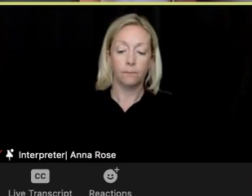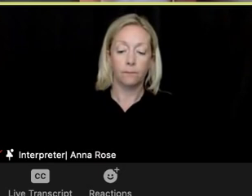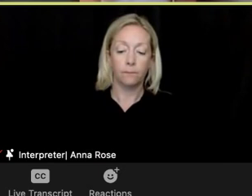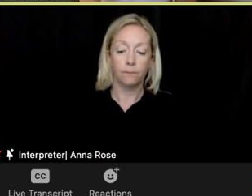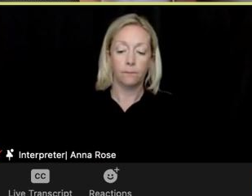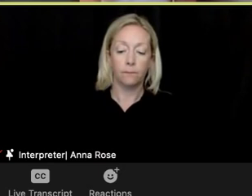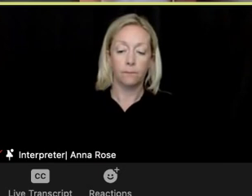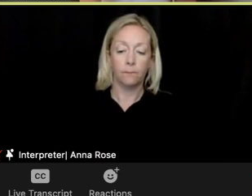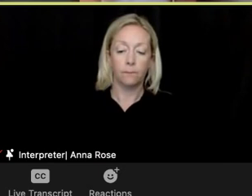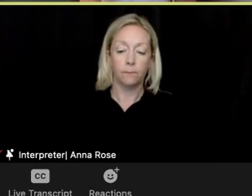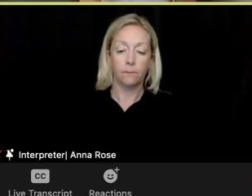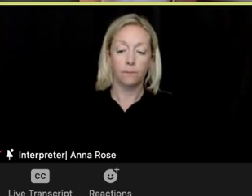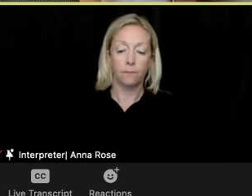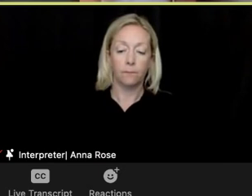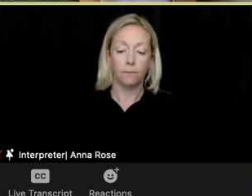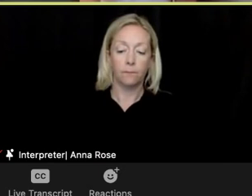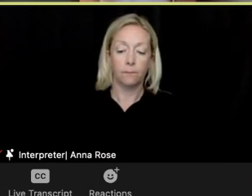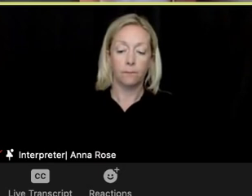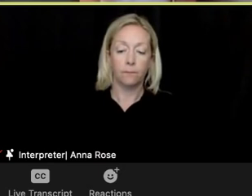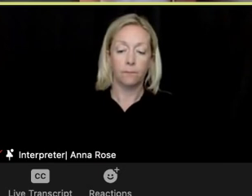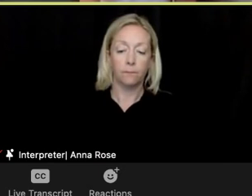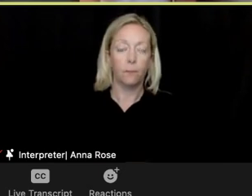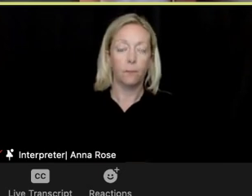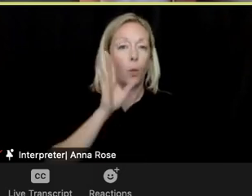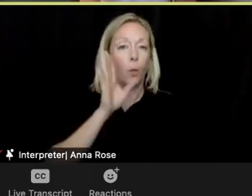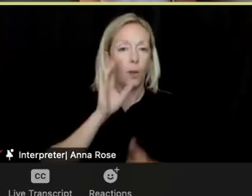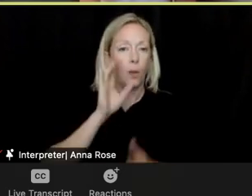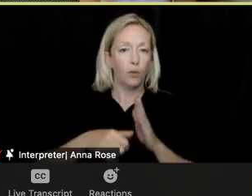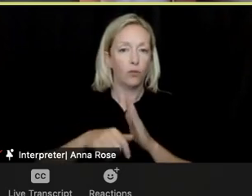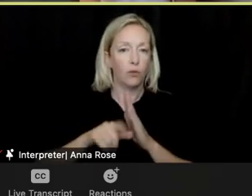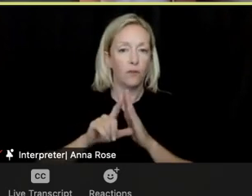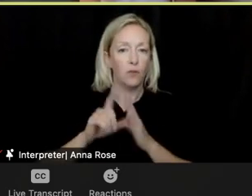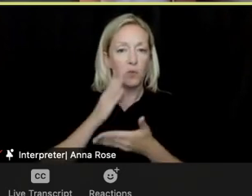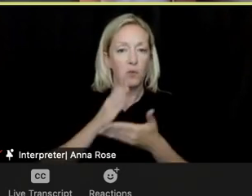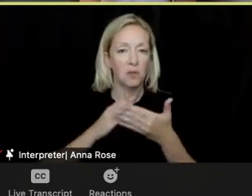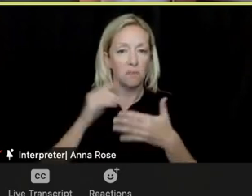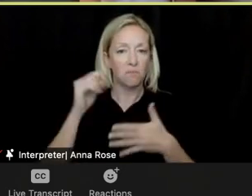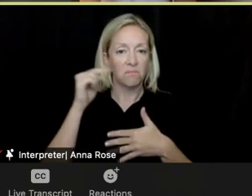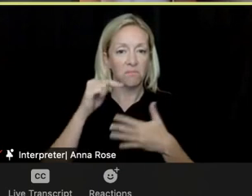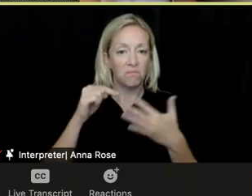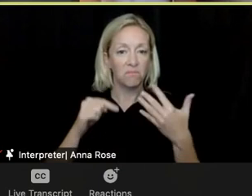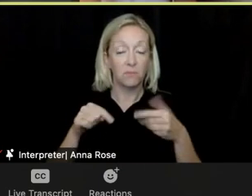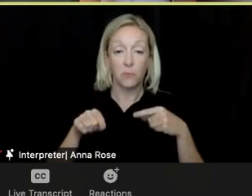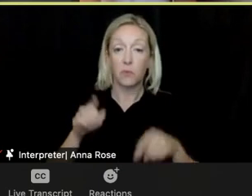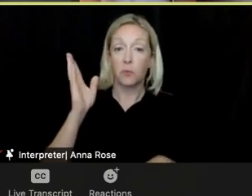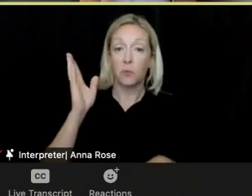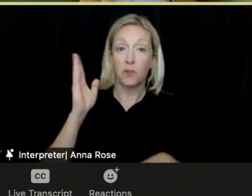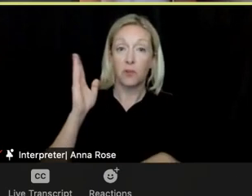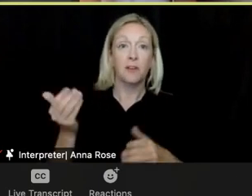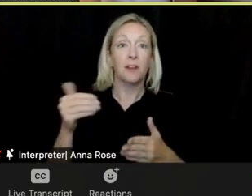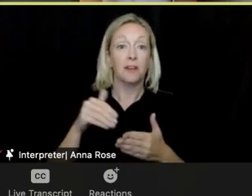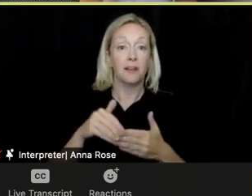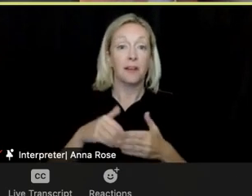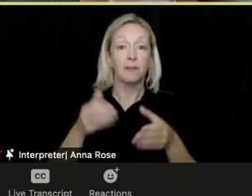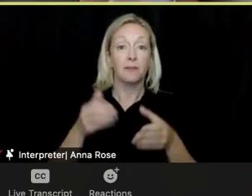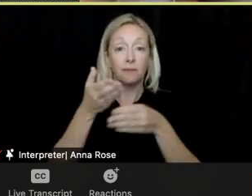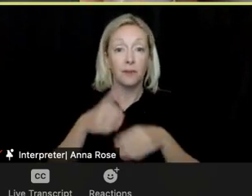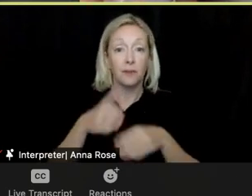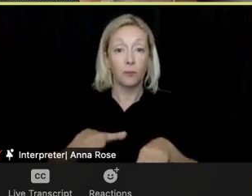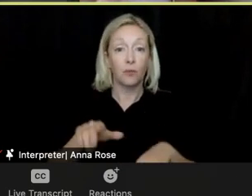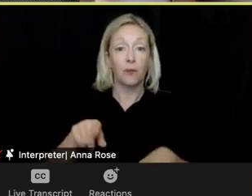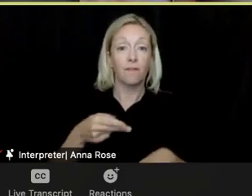And then we will highlight some of these pages throughout the presentation as well, but just wanted to show you that we've kind of broken it down by phase of CVI,